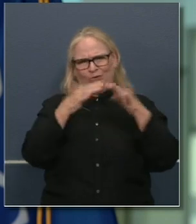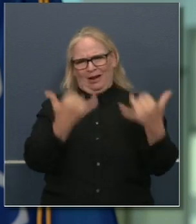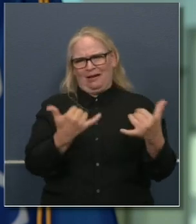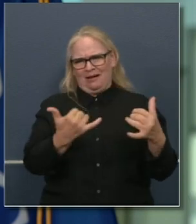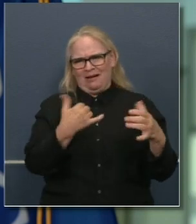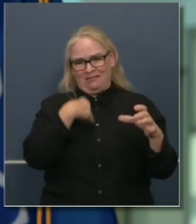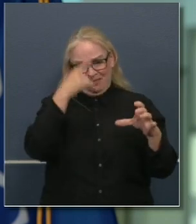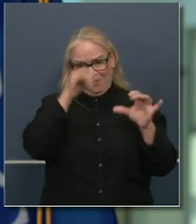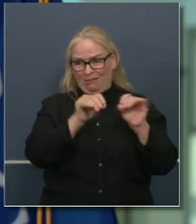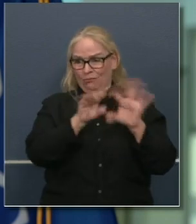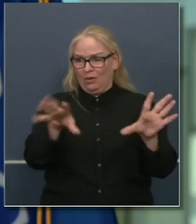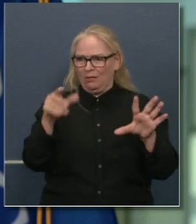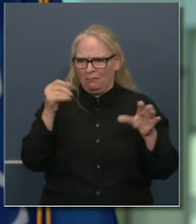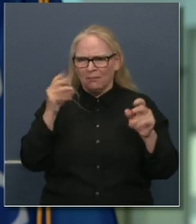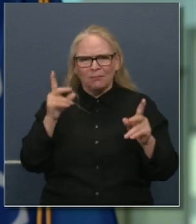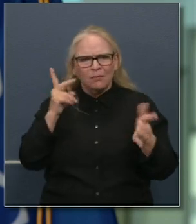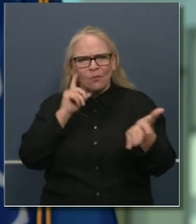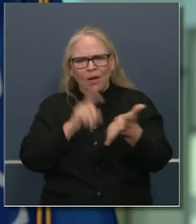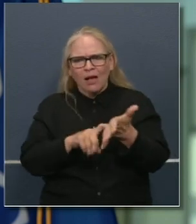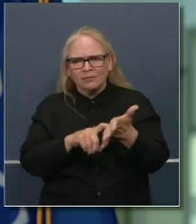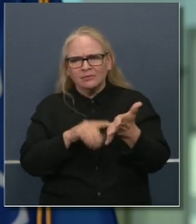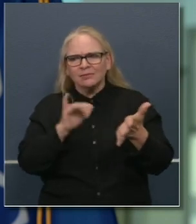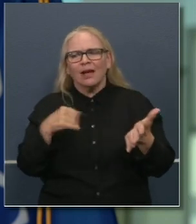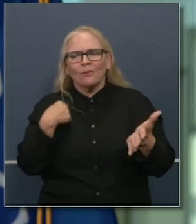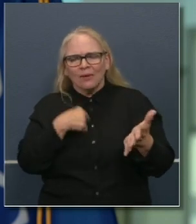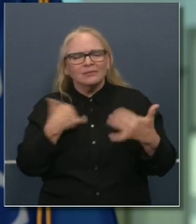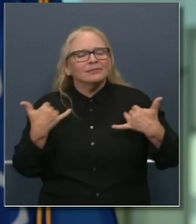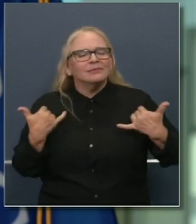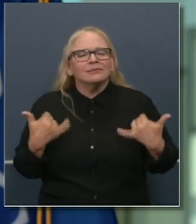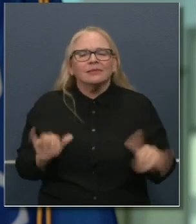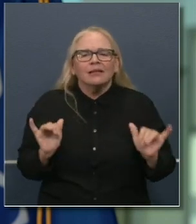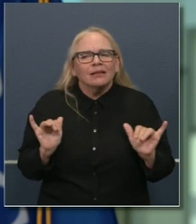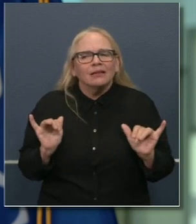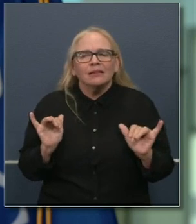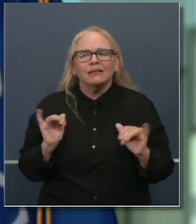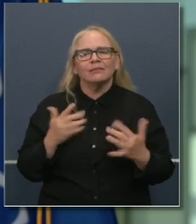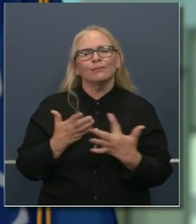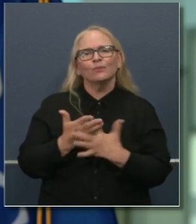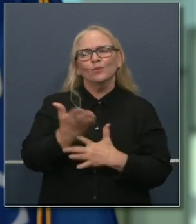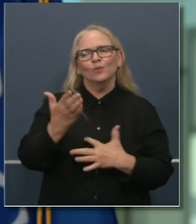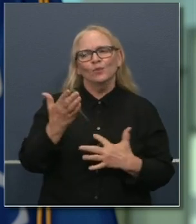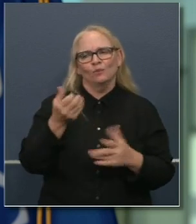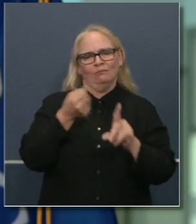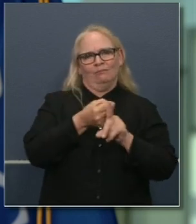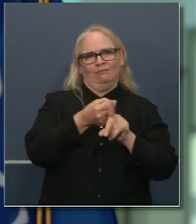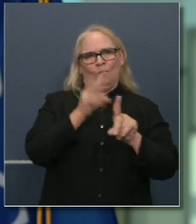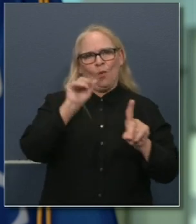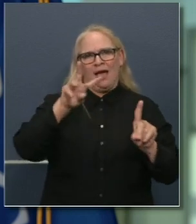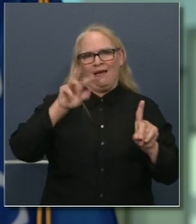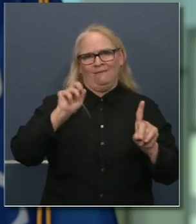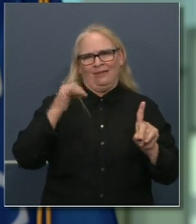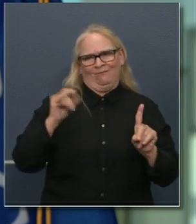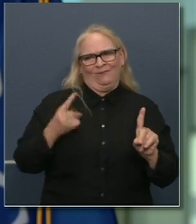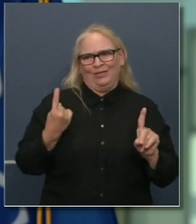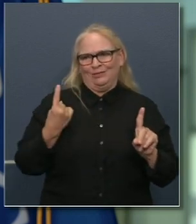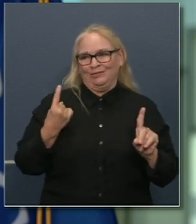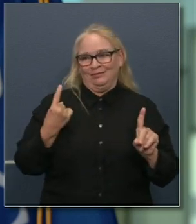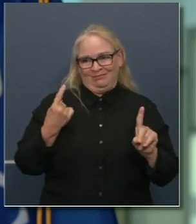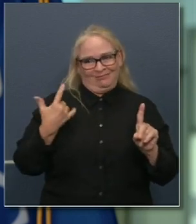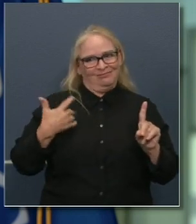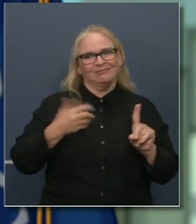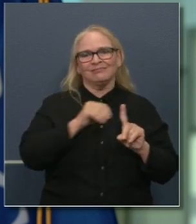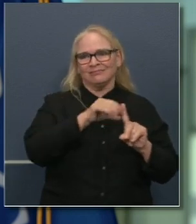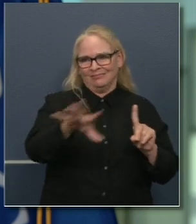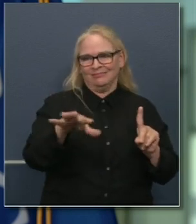people recognized that we are still going through the first waves of this pandemic. We're not out of the first wave. We were able to